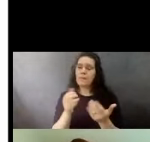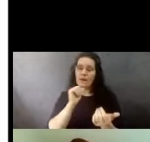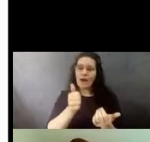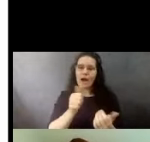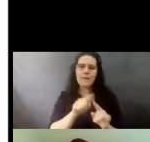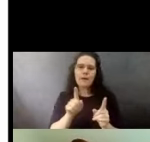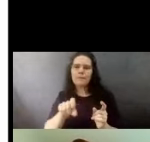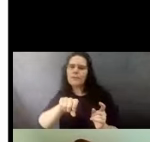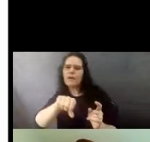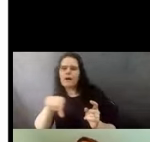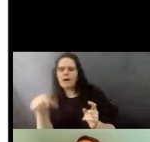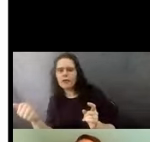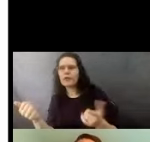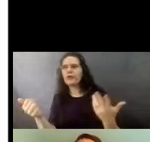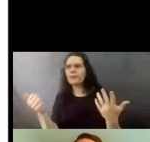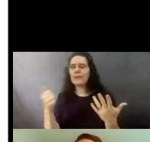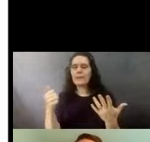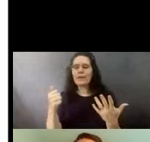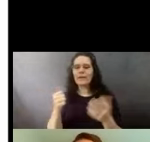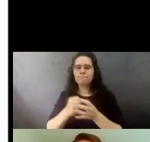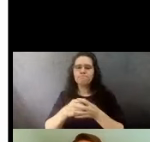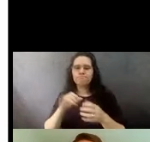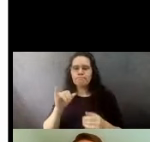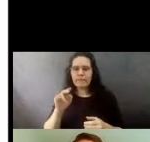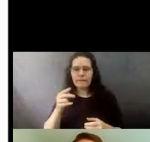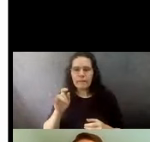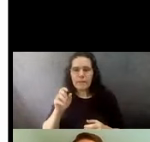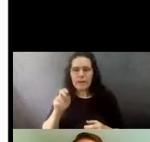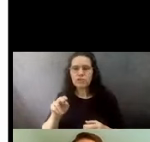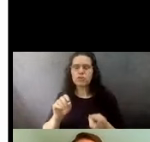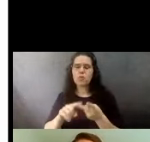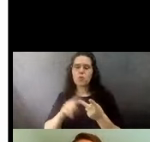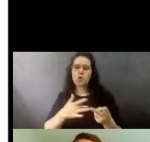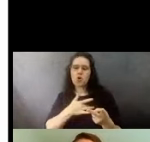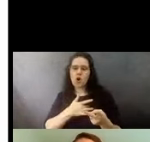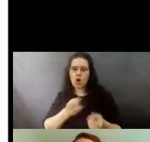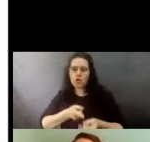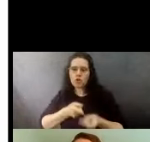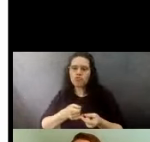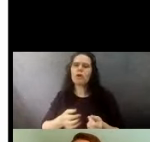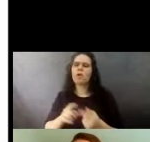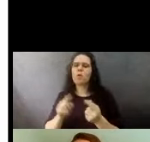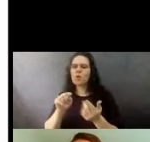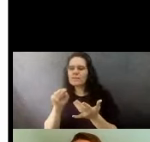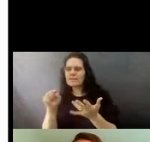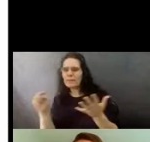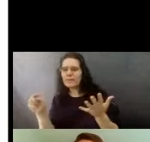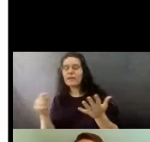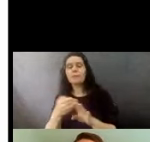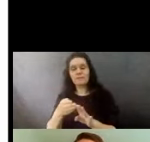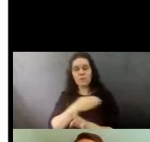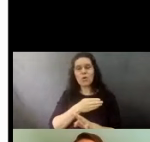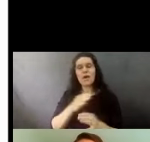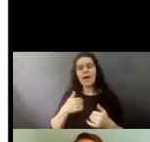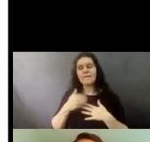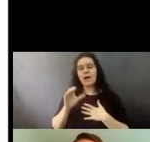or diabetes, or potentially worsen a pre-existing condition that previously wasn't substantially limiting.